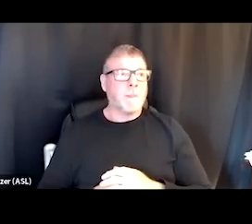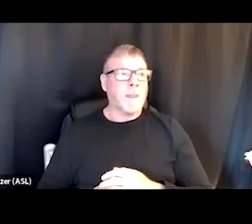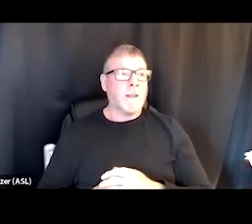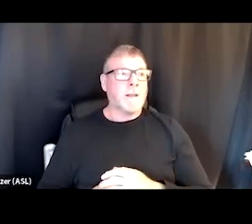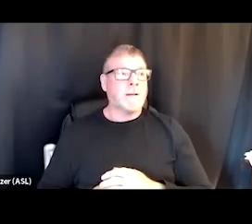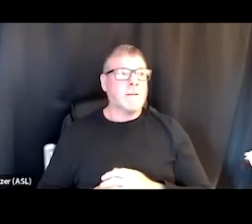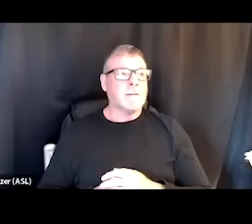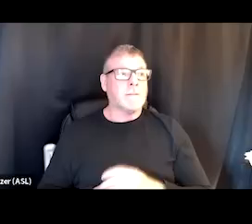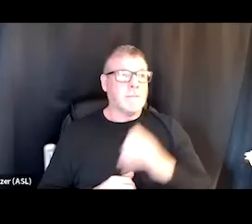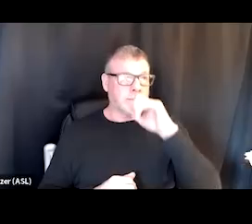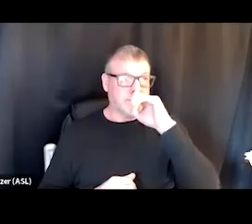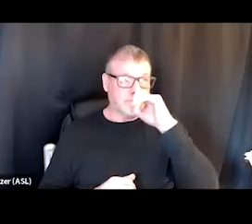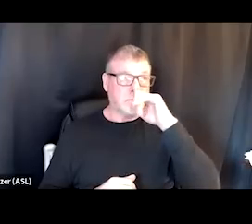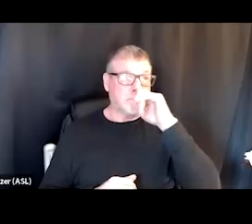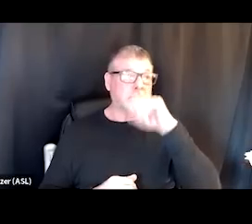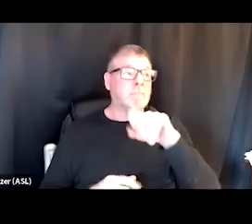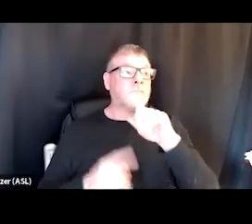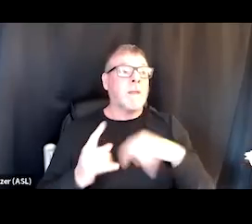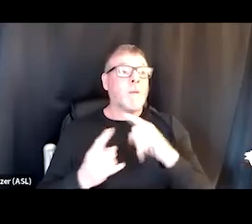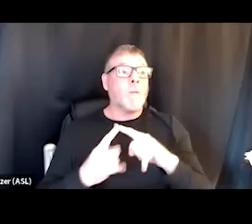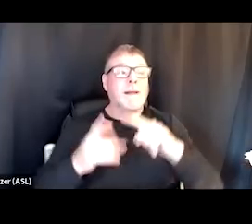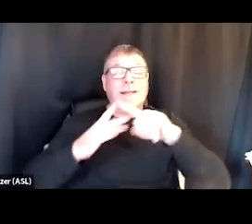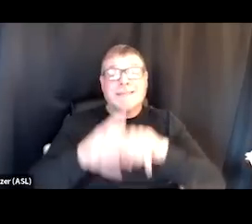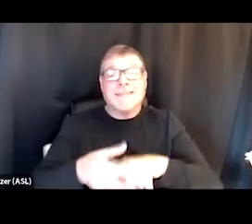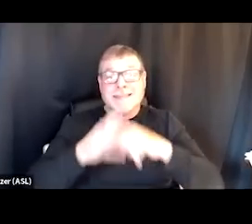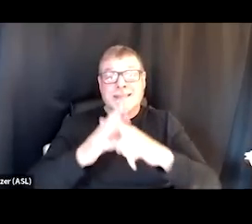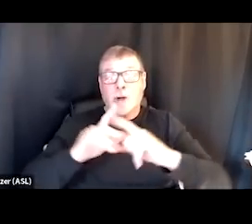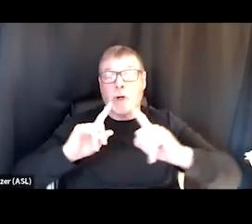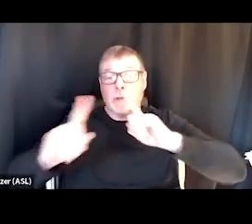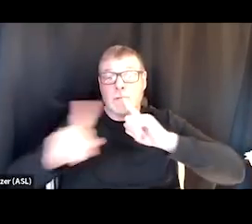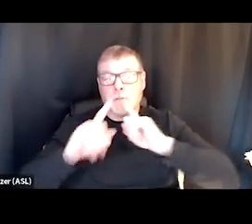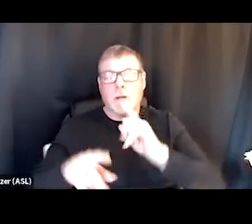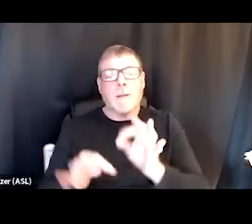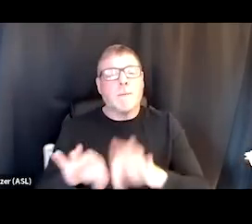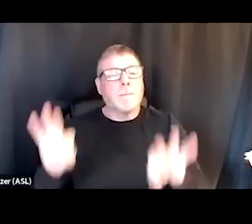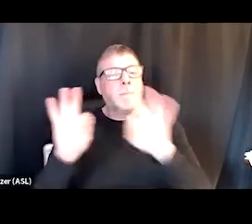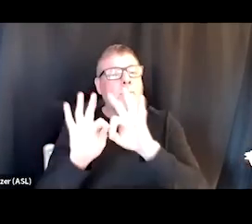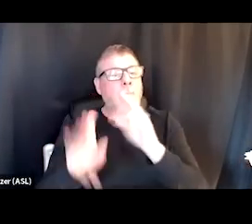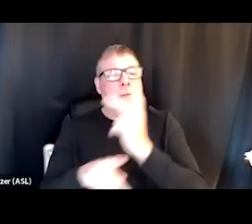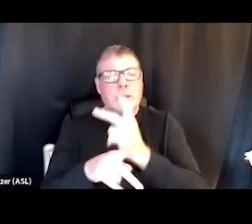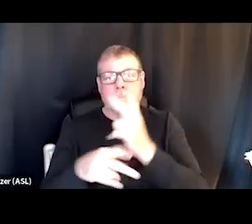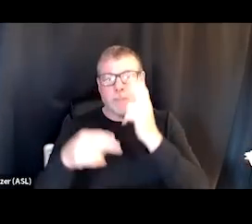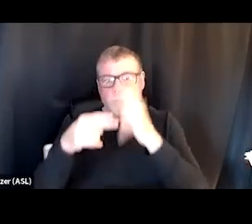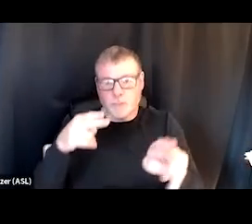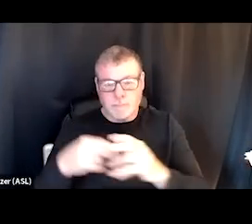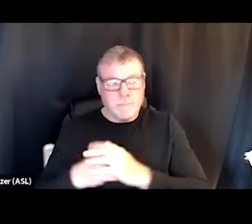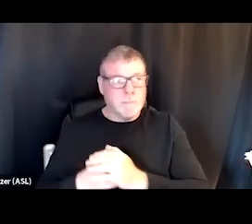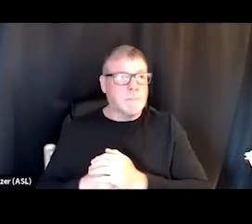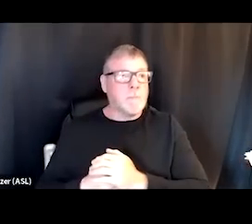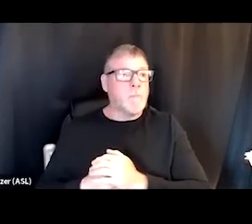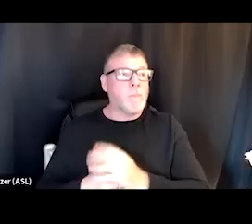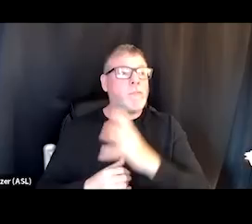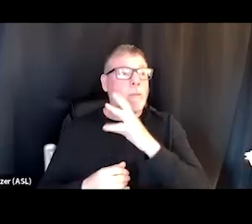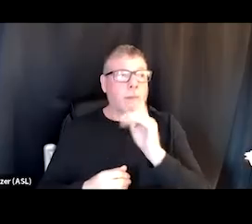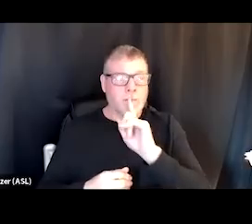Now, when it comes to like conversations, it's best to keep it short, but also if the answers are